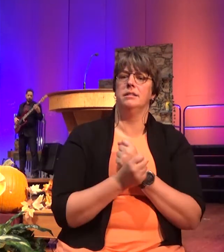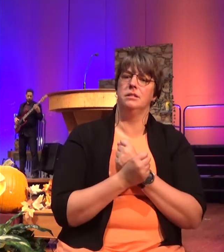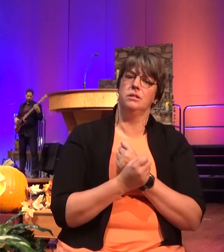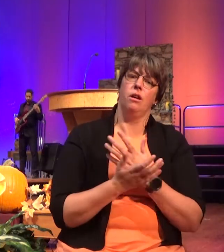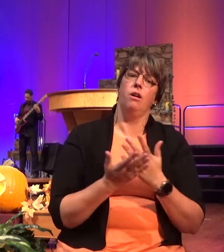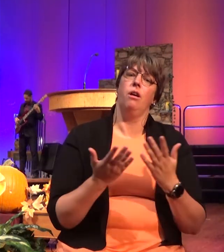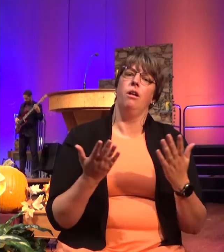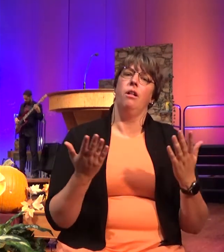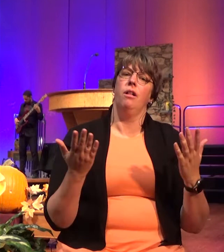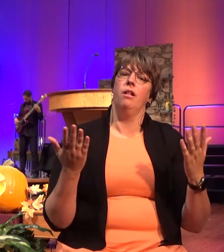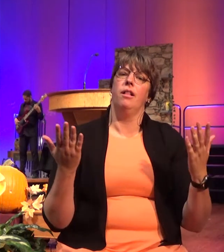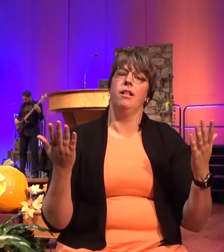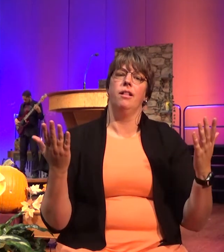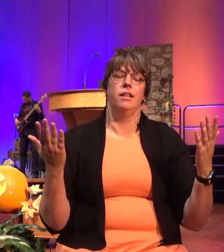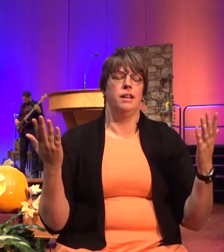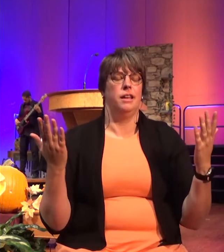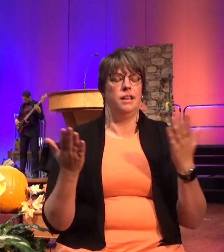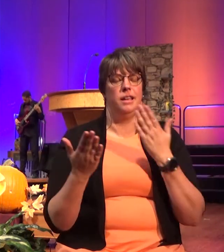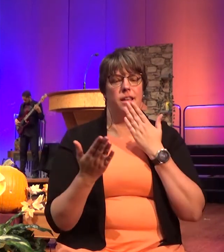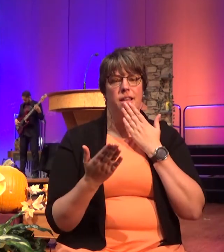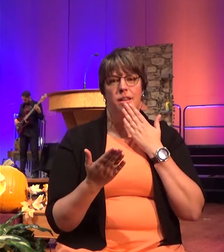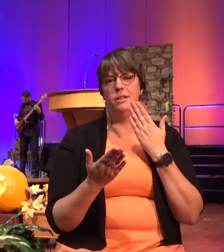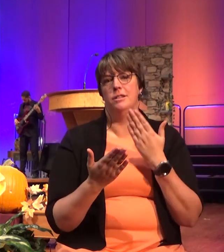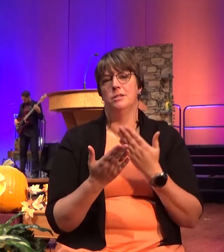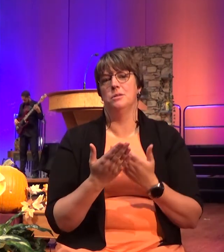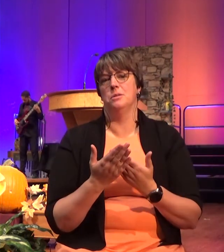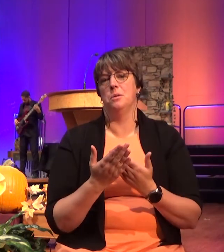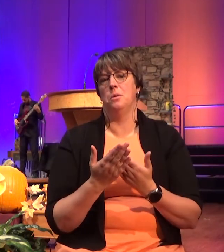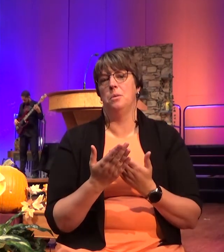and all is